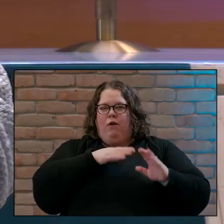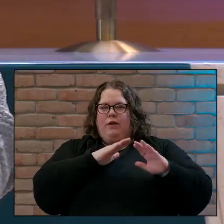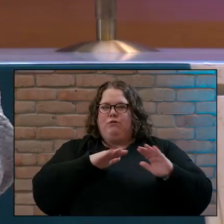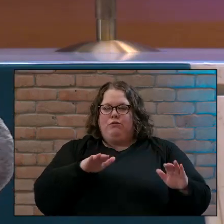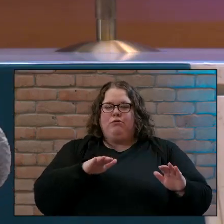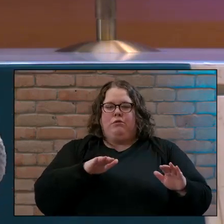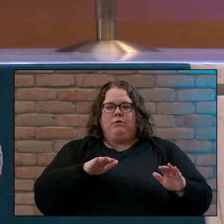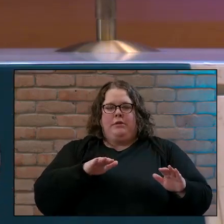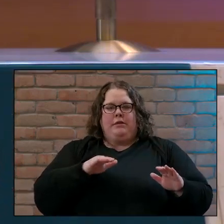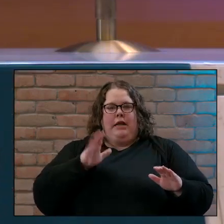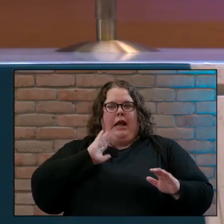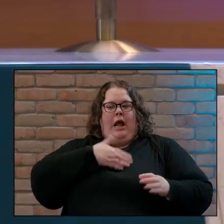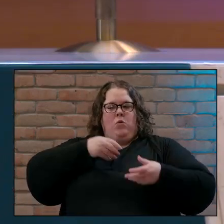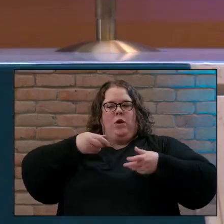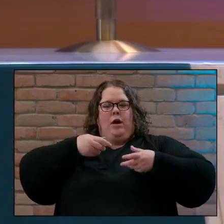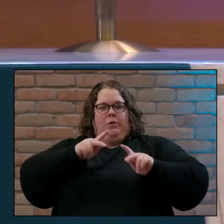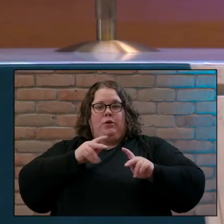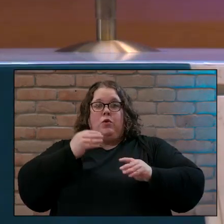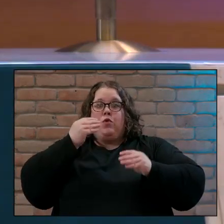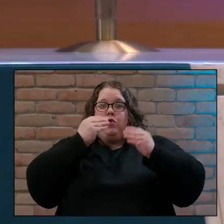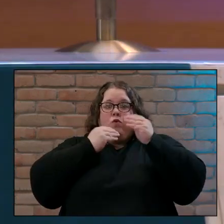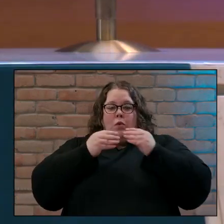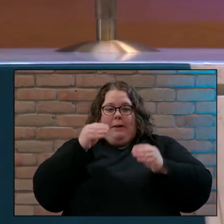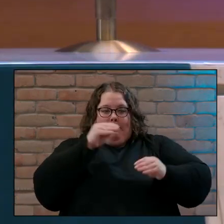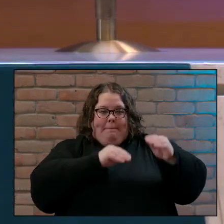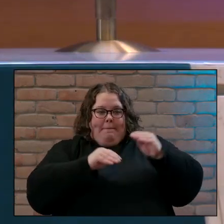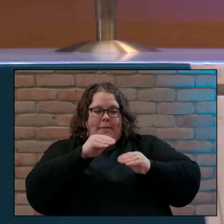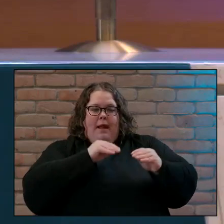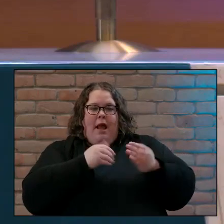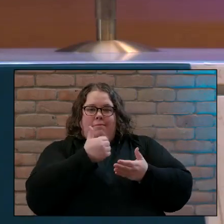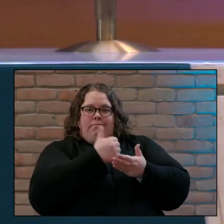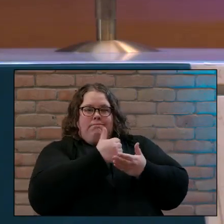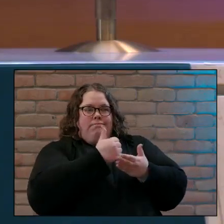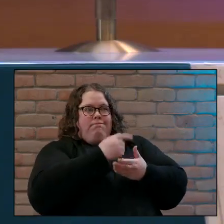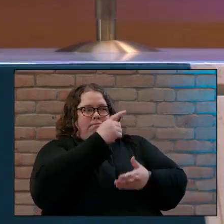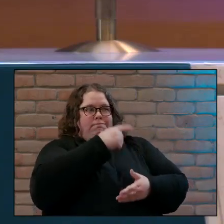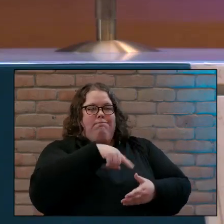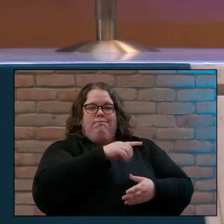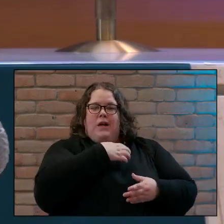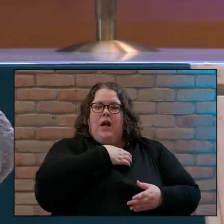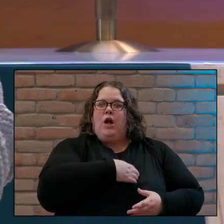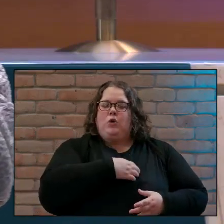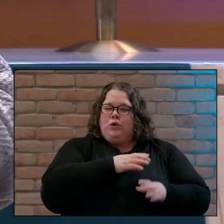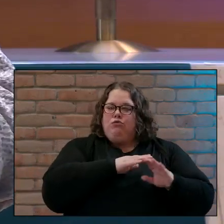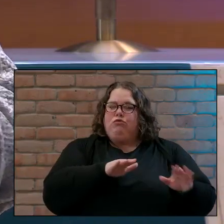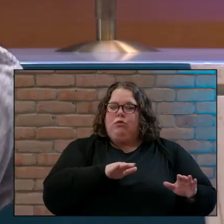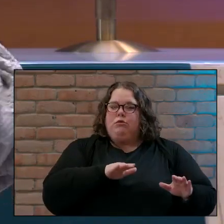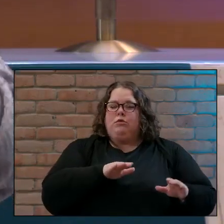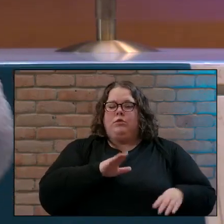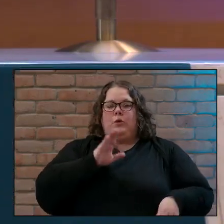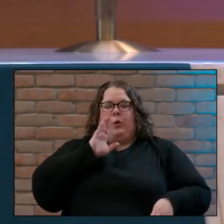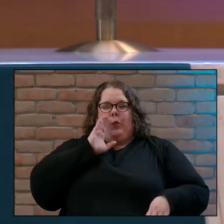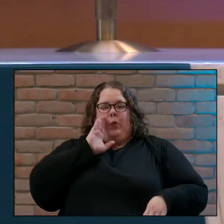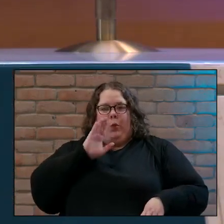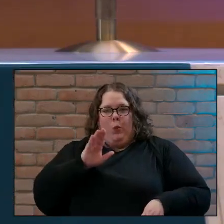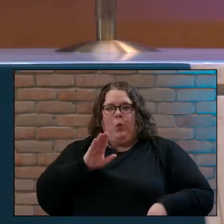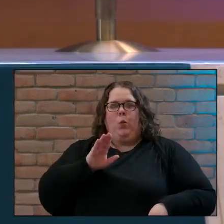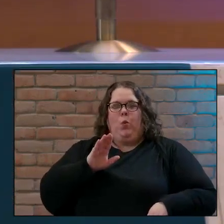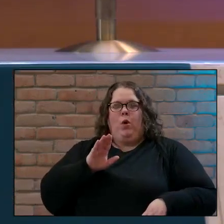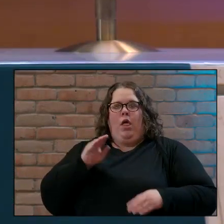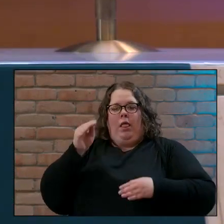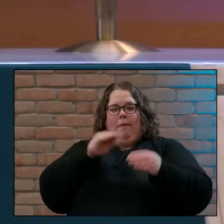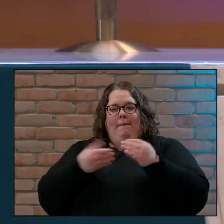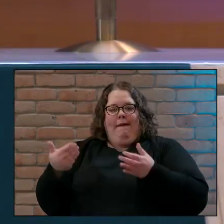for those who don't have access to food. We're doing this on the weekend of November 19th or 17th through the